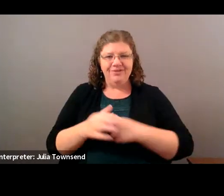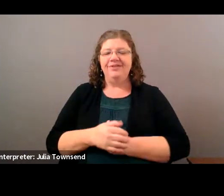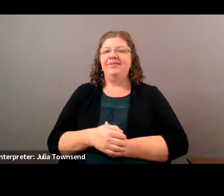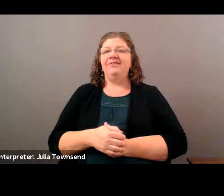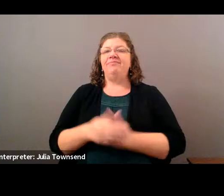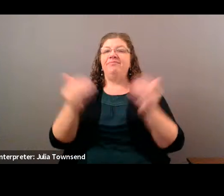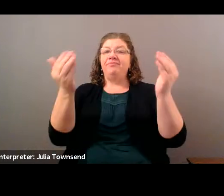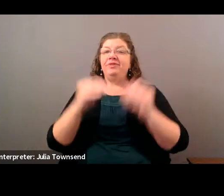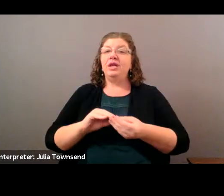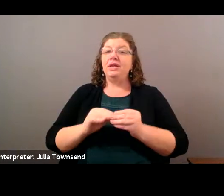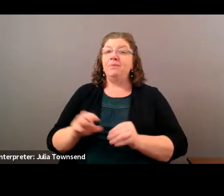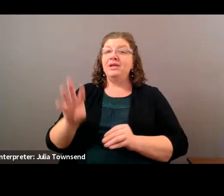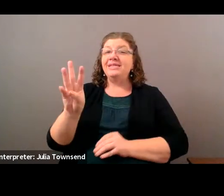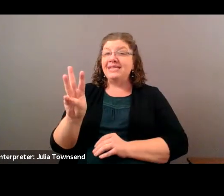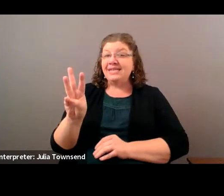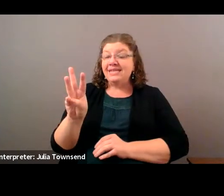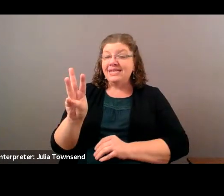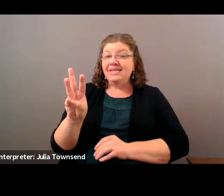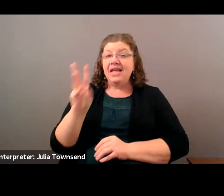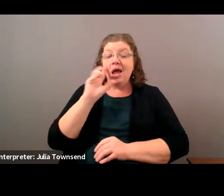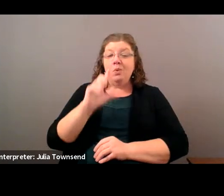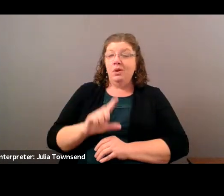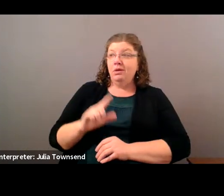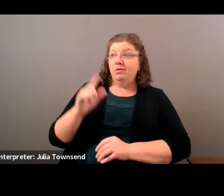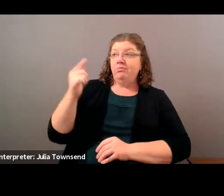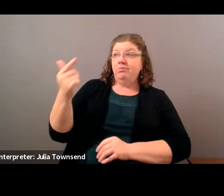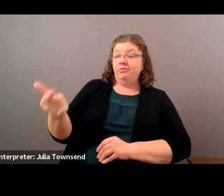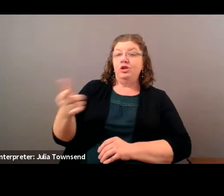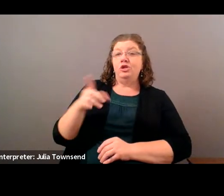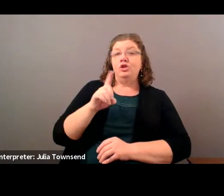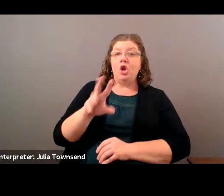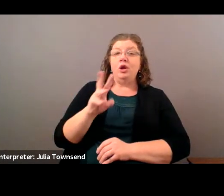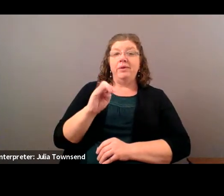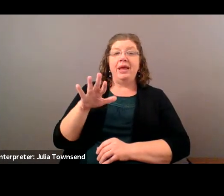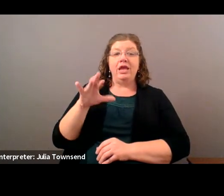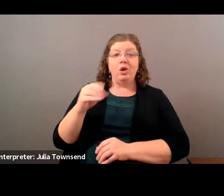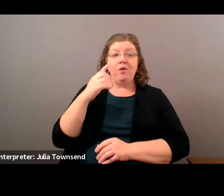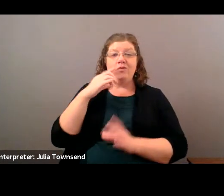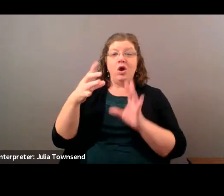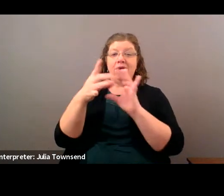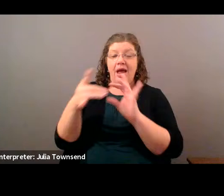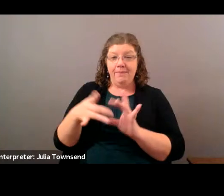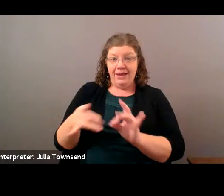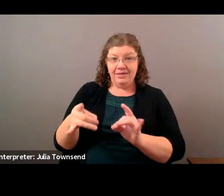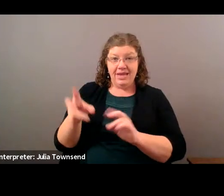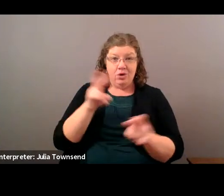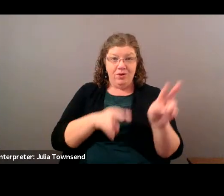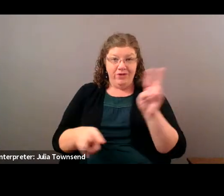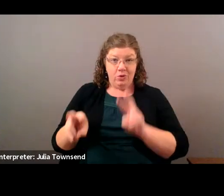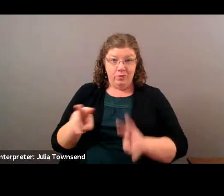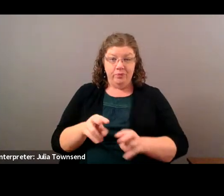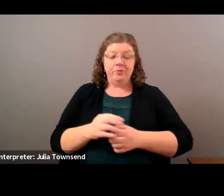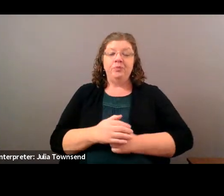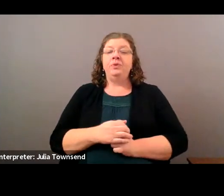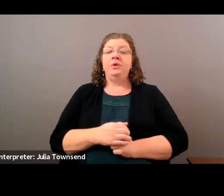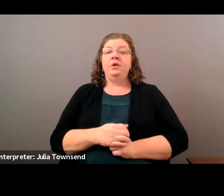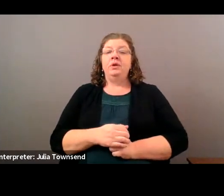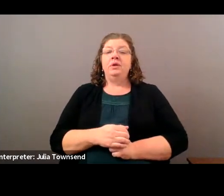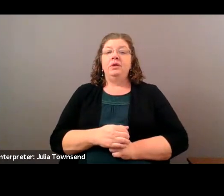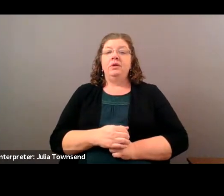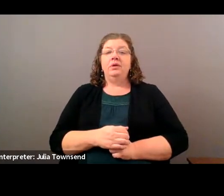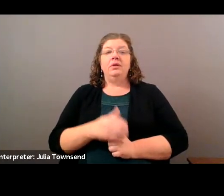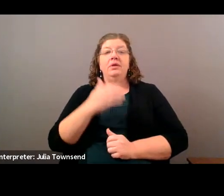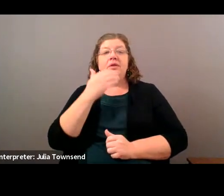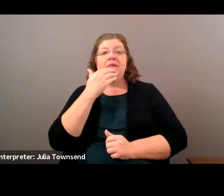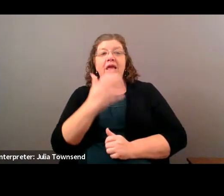For item number 6, I will turn this also over to Dr. Becchio for comments and review. Thank you very much. And